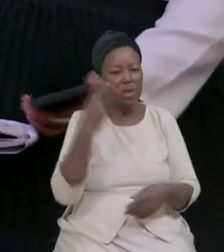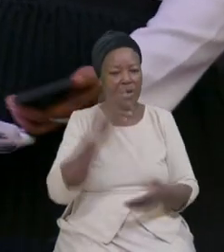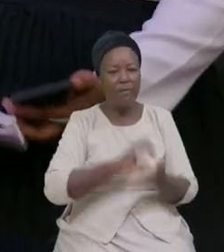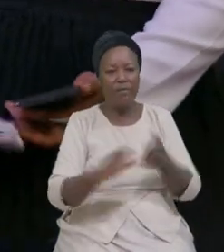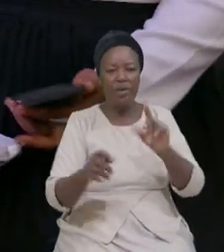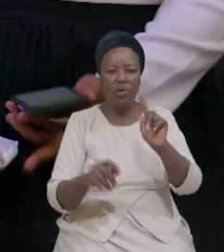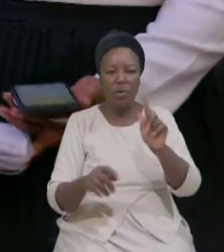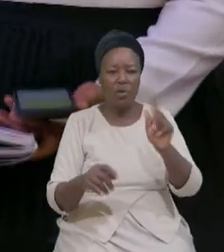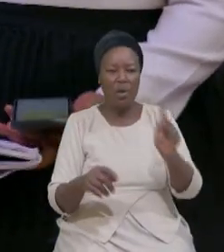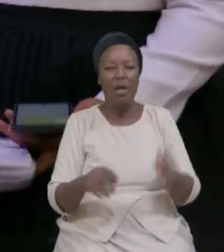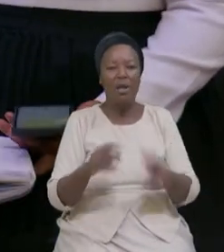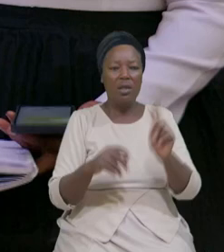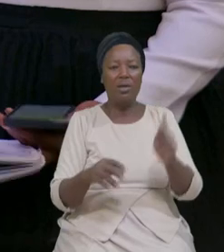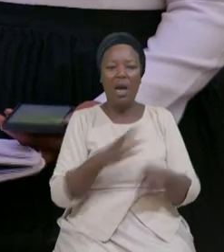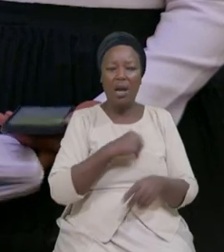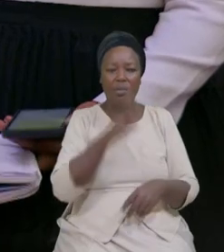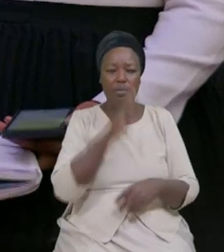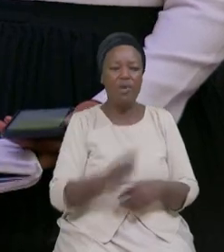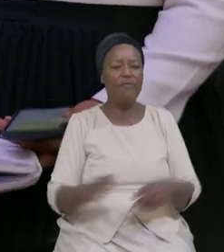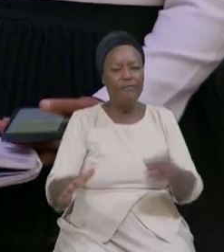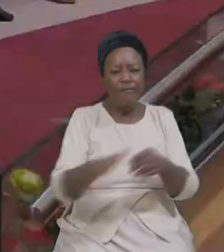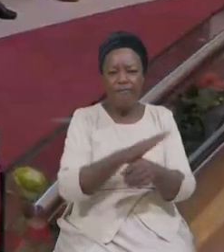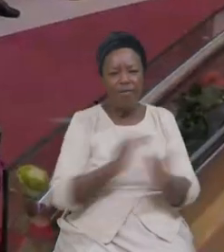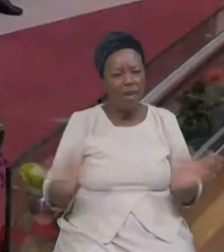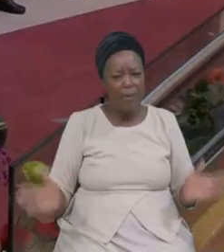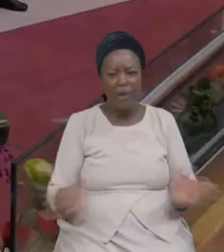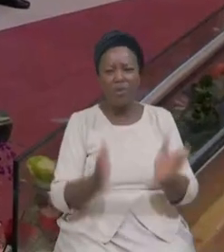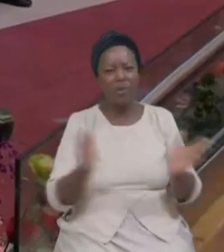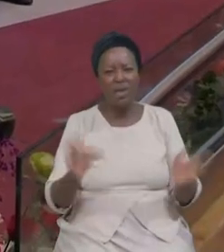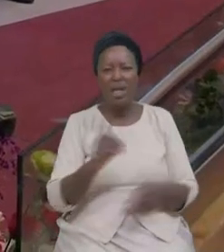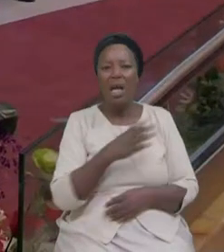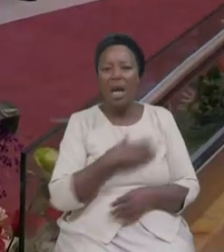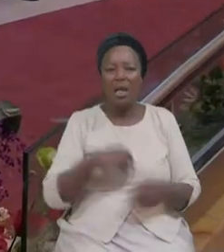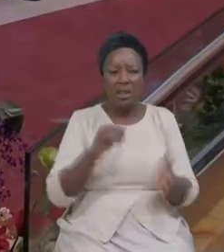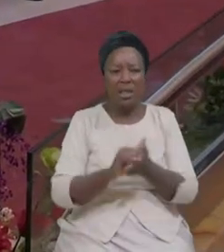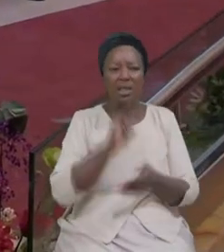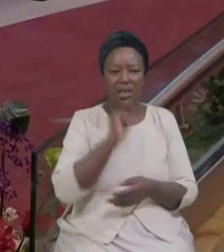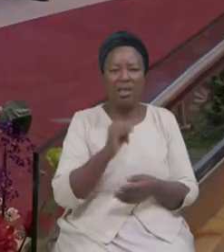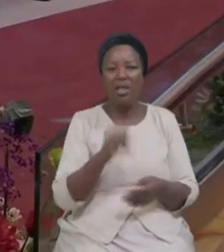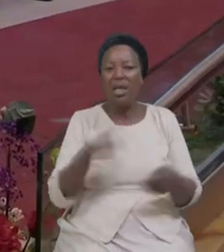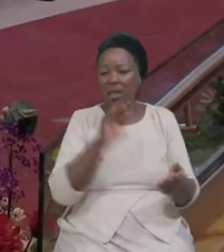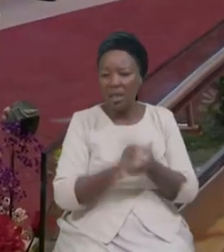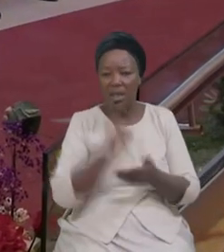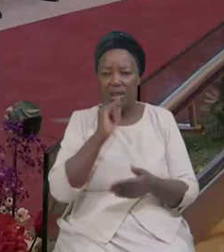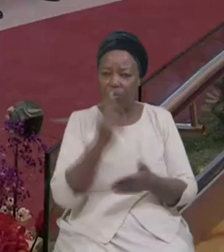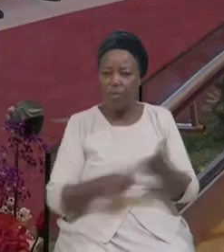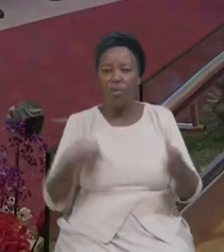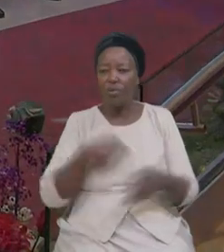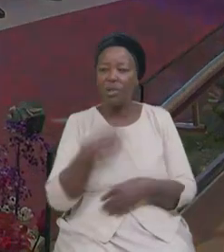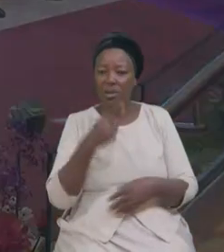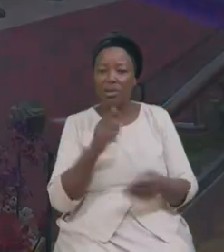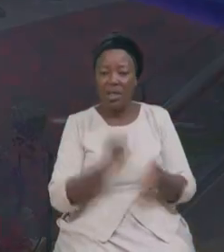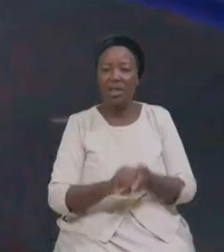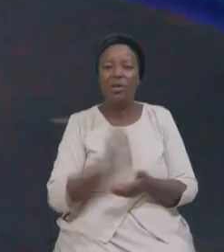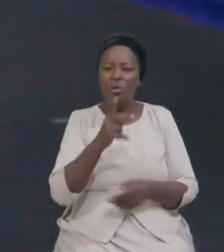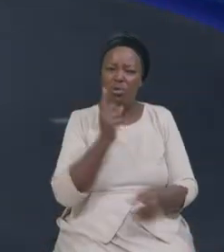I'm being fully persuaded. That is it. Am I persuaded that the God who created the whole universe can recreate my